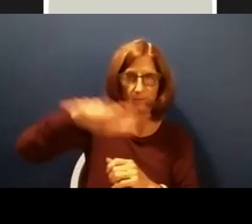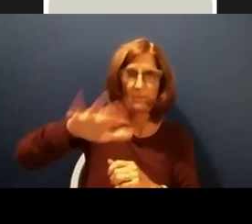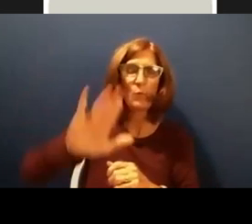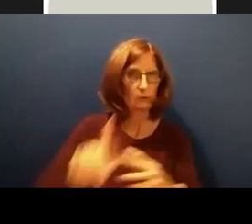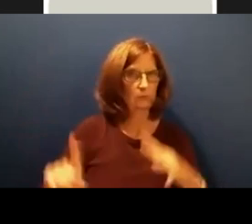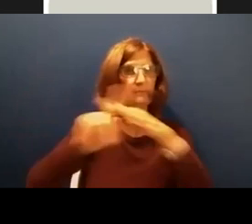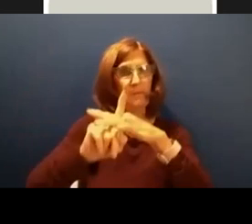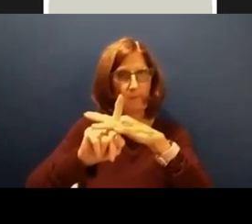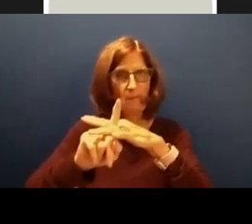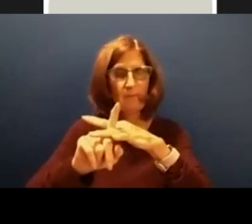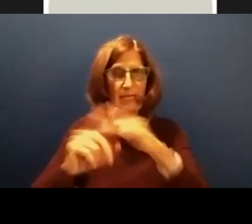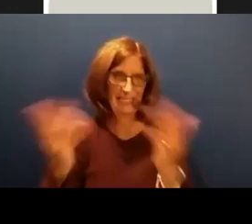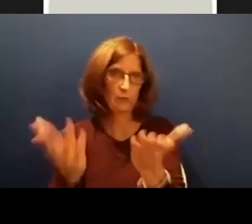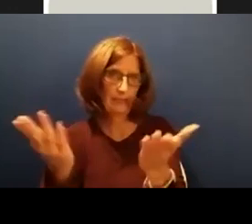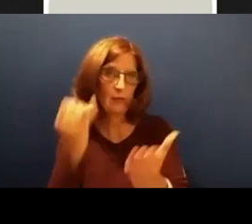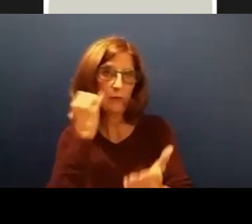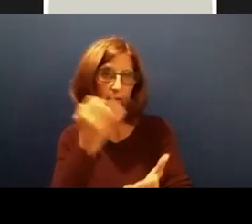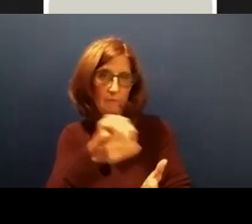there are any questions.